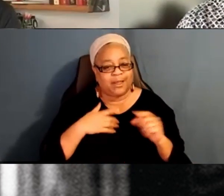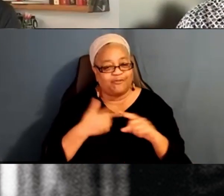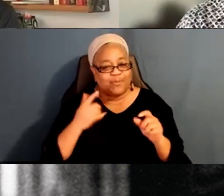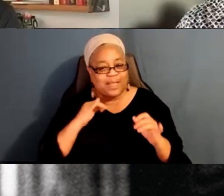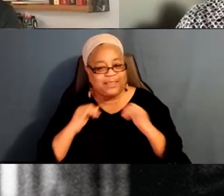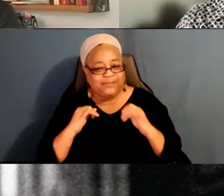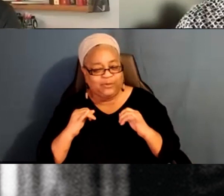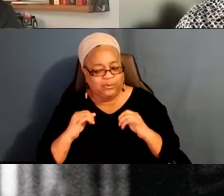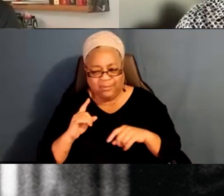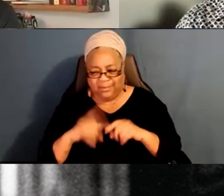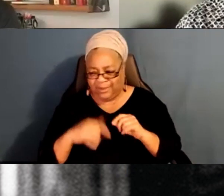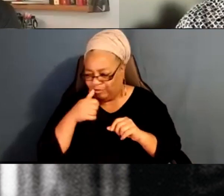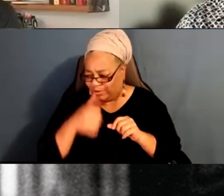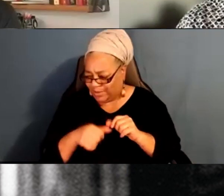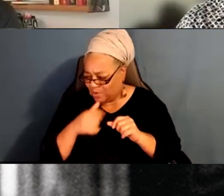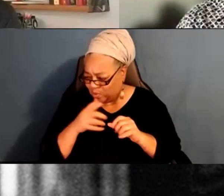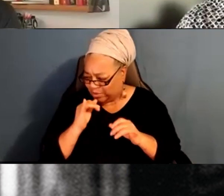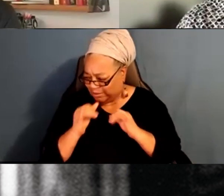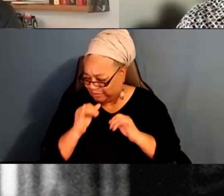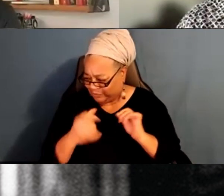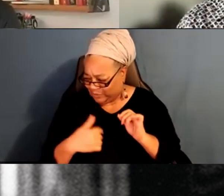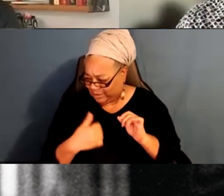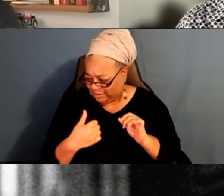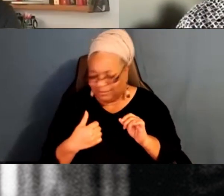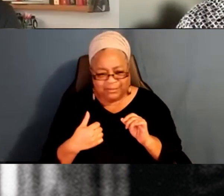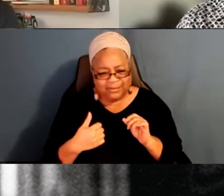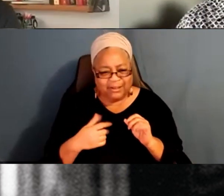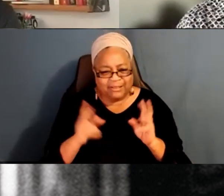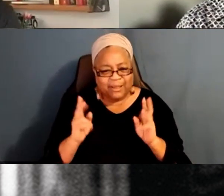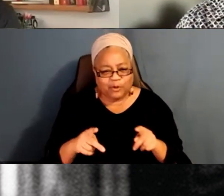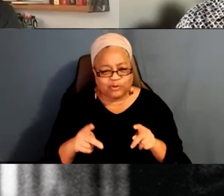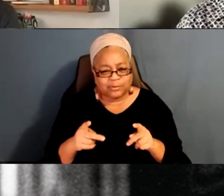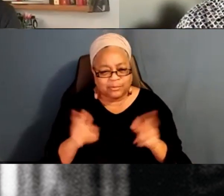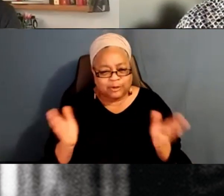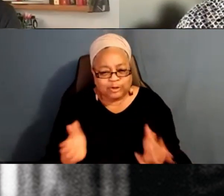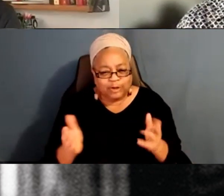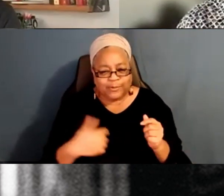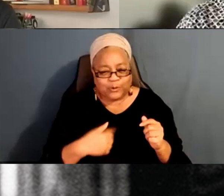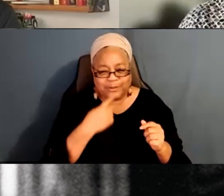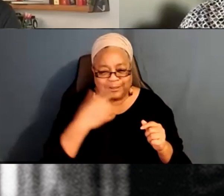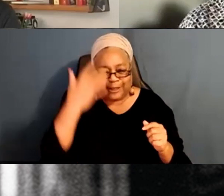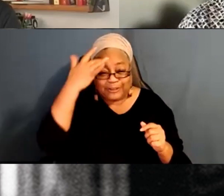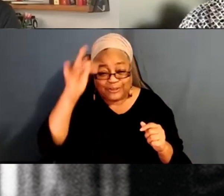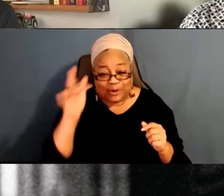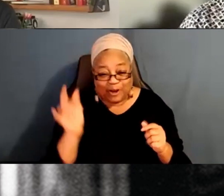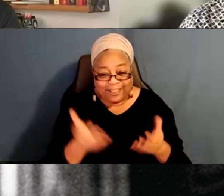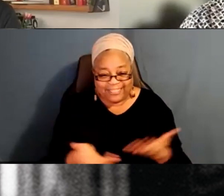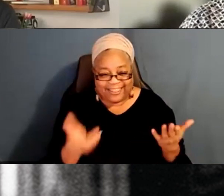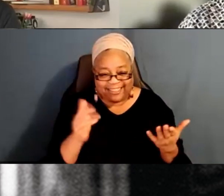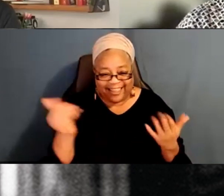cannot remember with whom I did that interview, but I do remember that person got me to say really smart things, and I was like, yay.